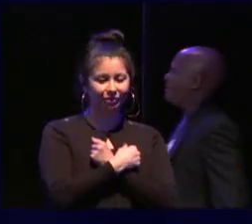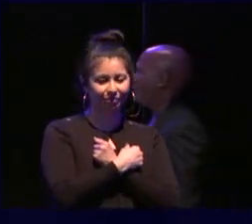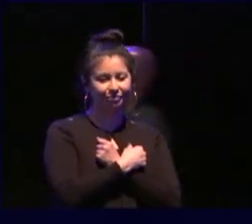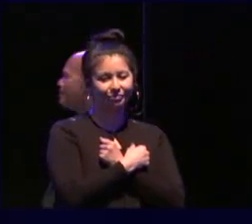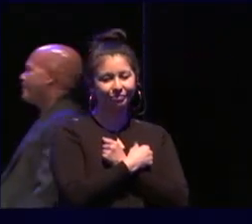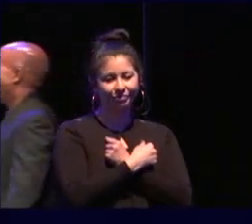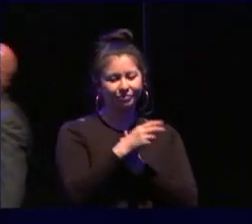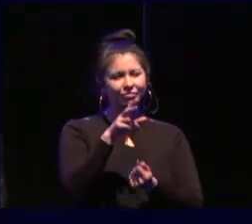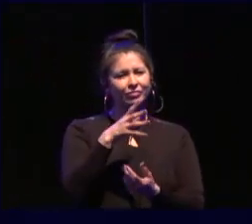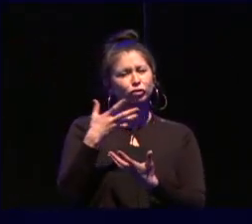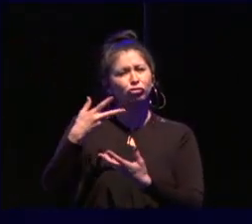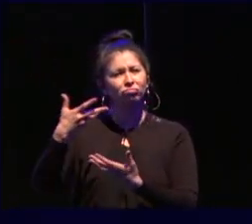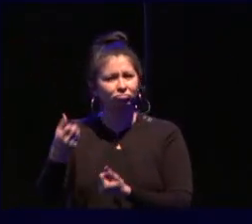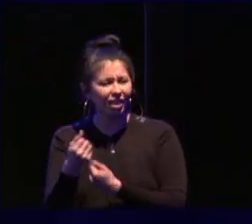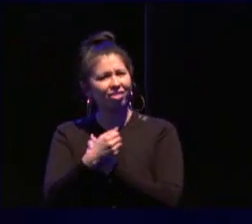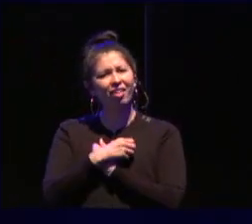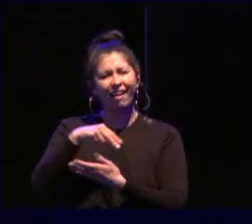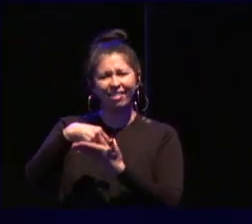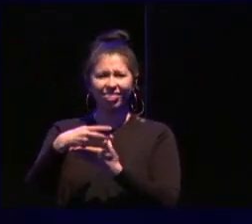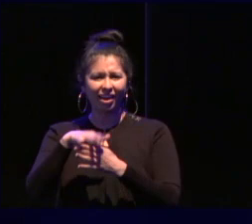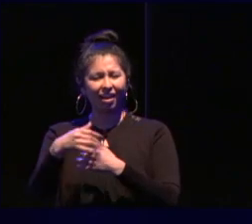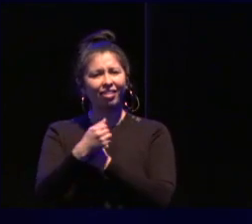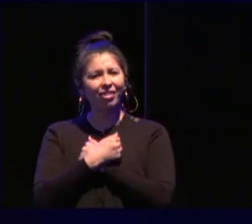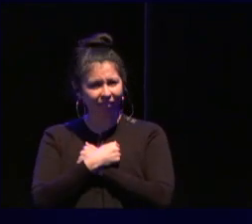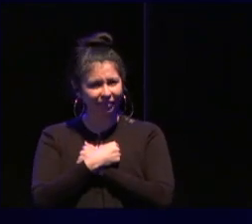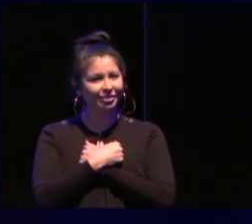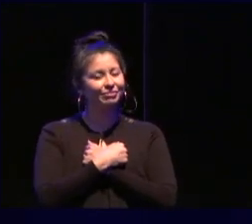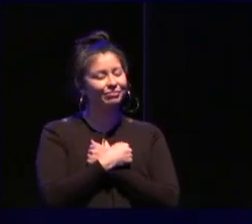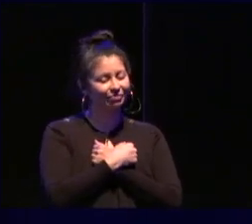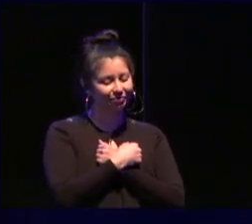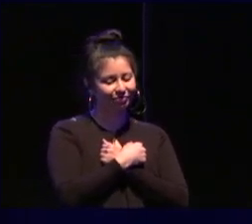Love. Why don't you lean on love? Lean on love. Lean on love.